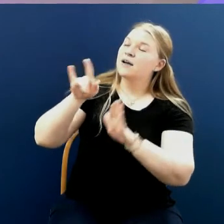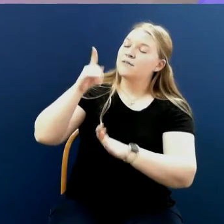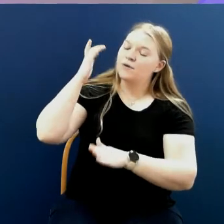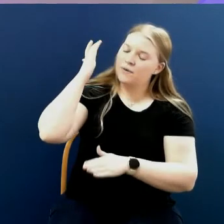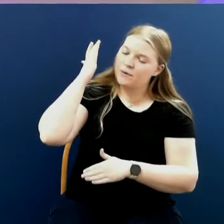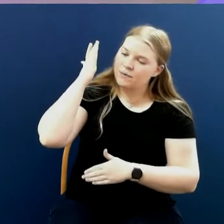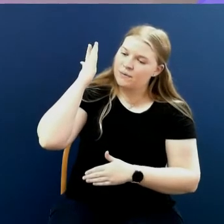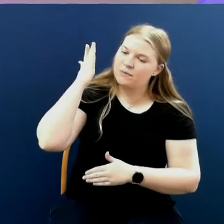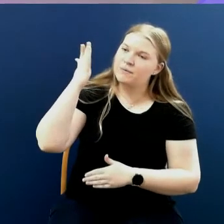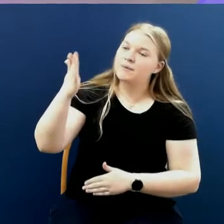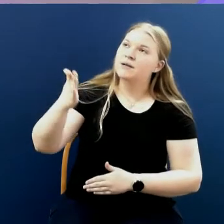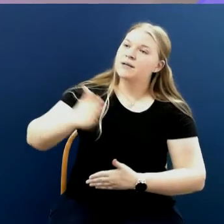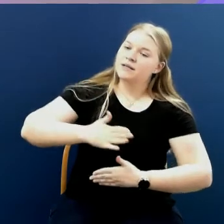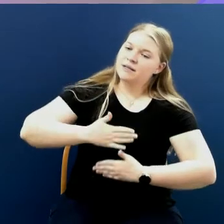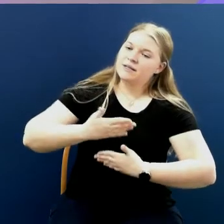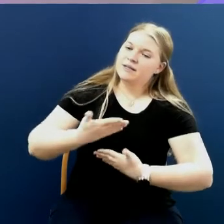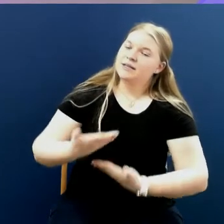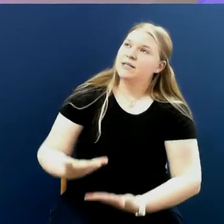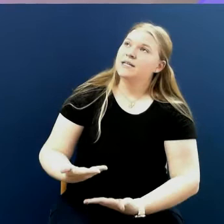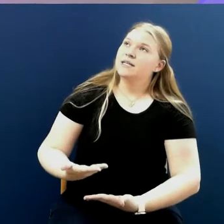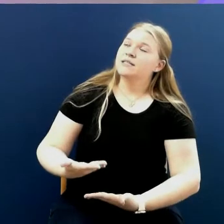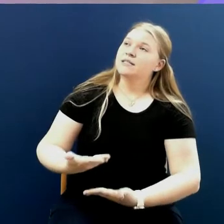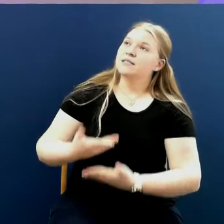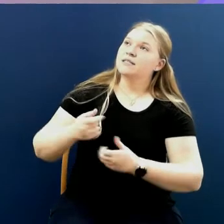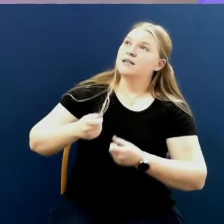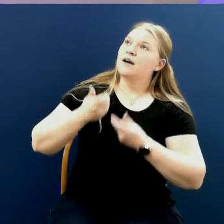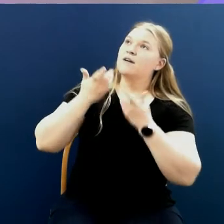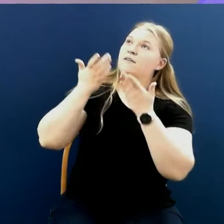willing sacrifice for my soul.